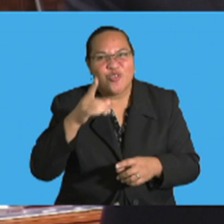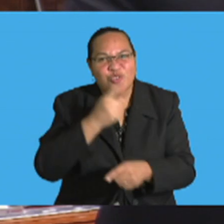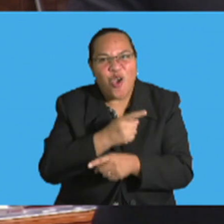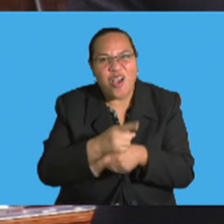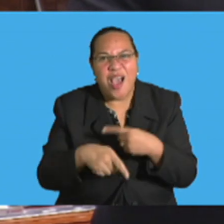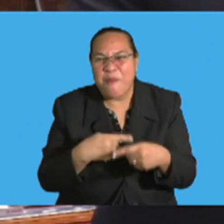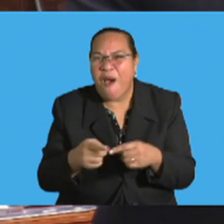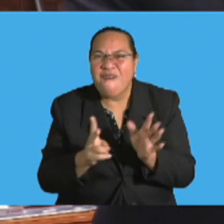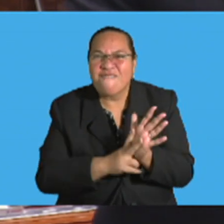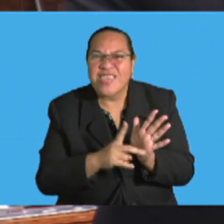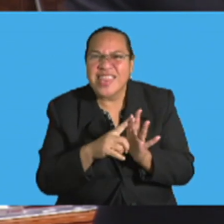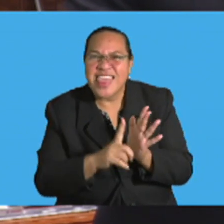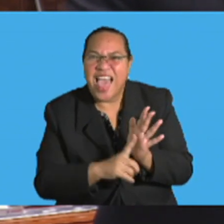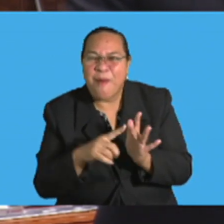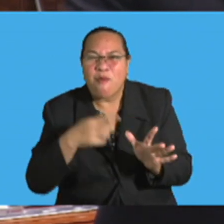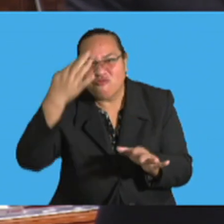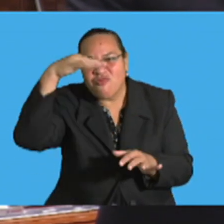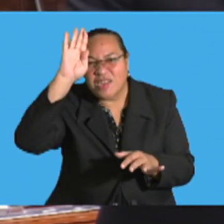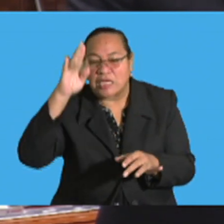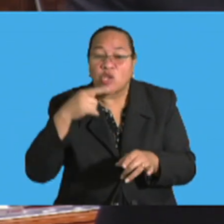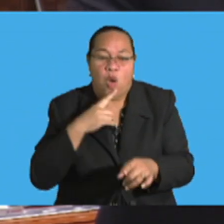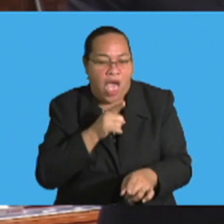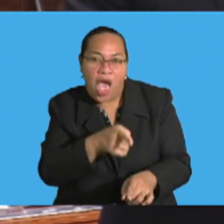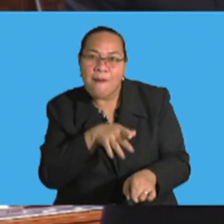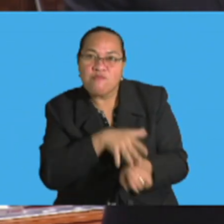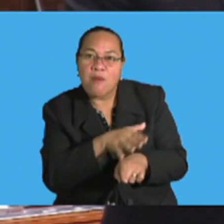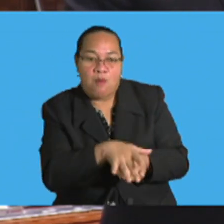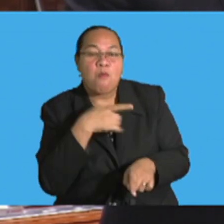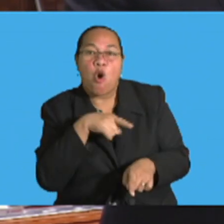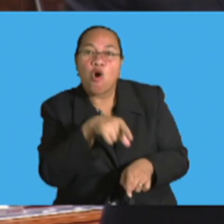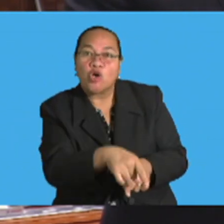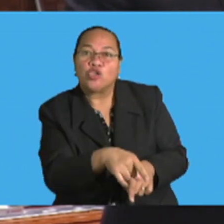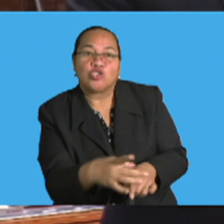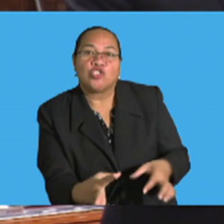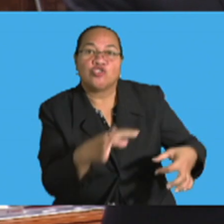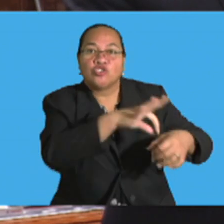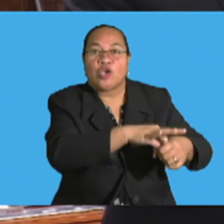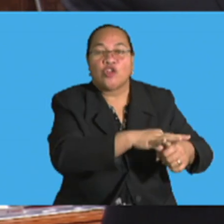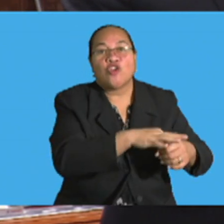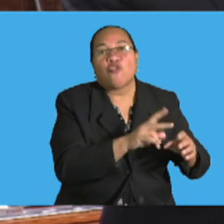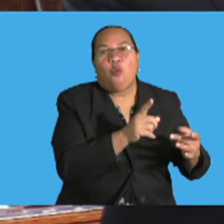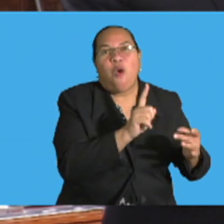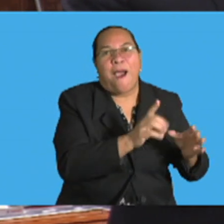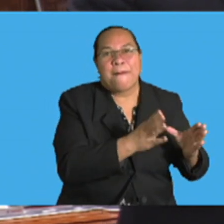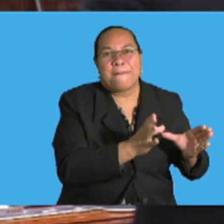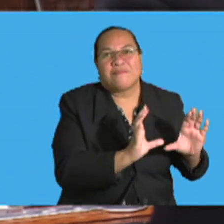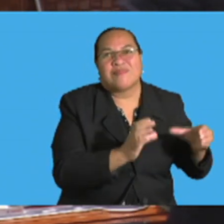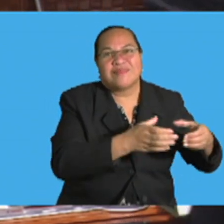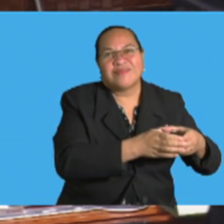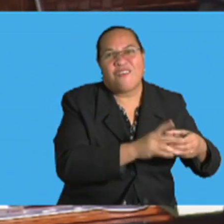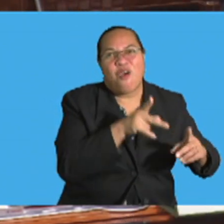member or office holder of a political party. It is immaterial. It is immaterial because the law says that